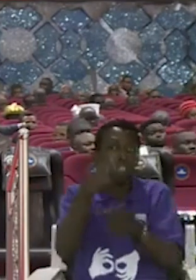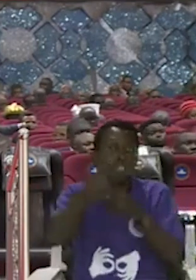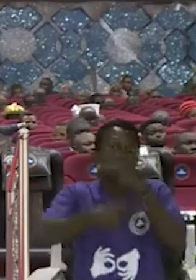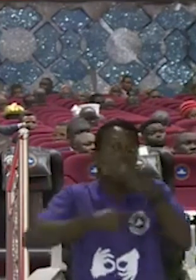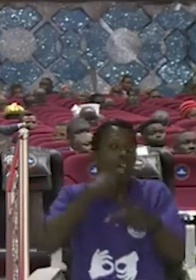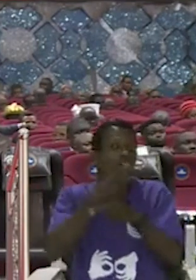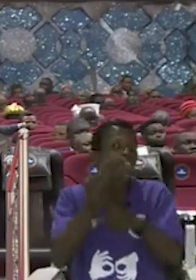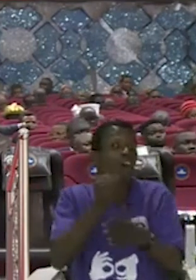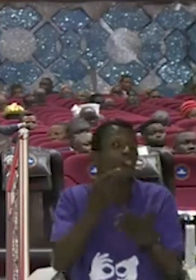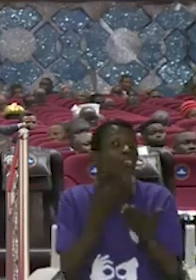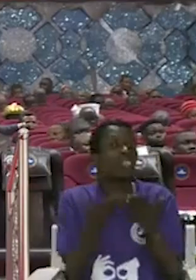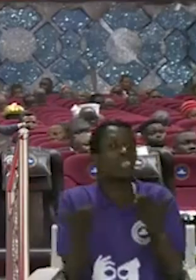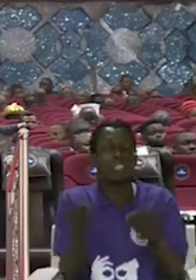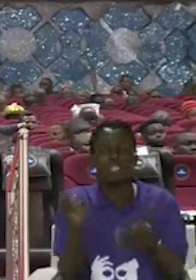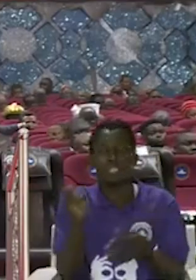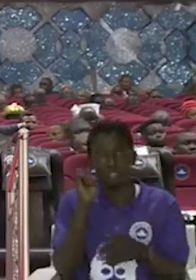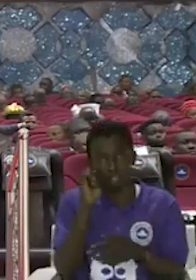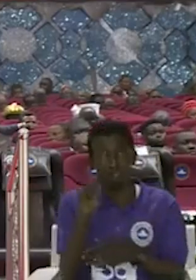sir.